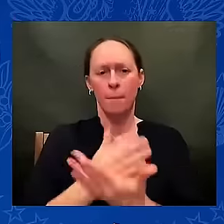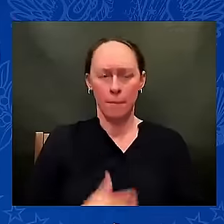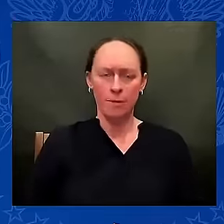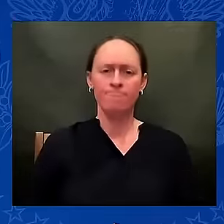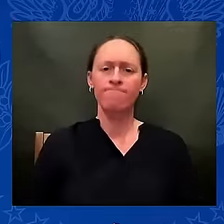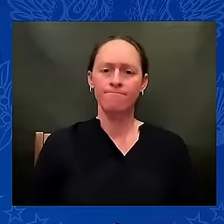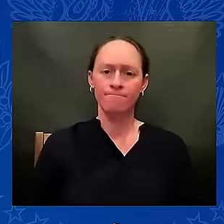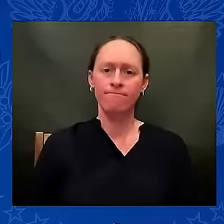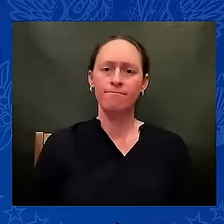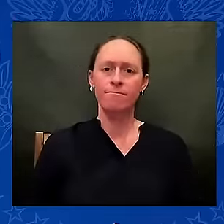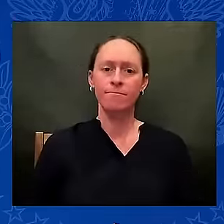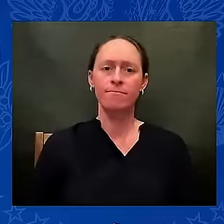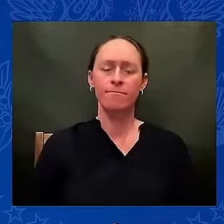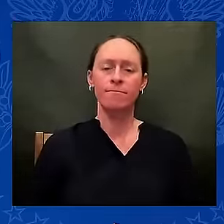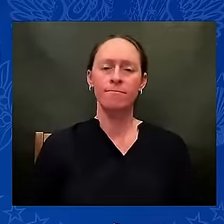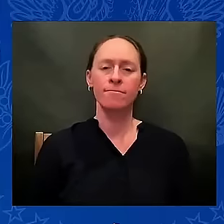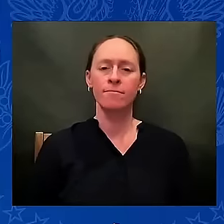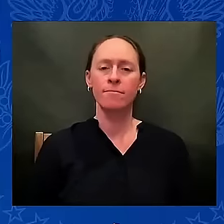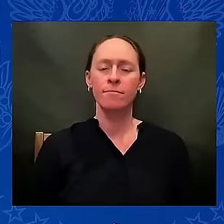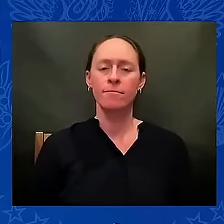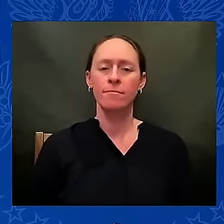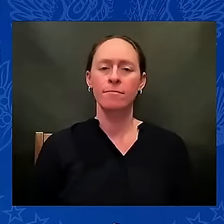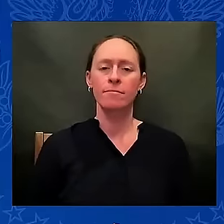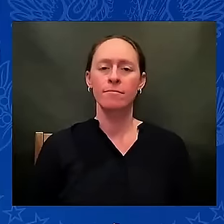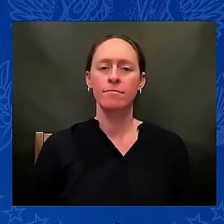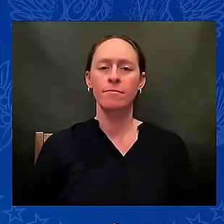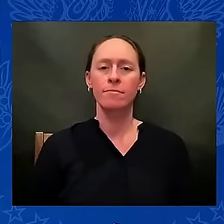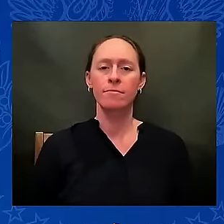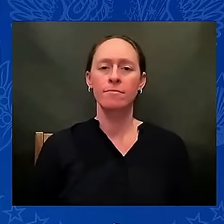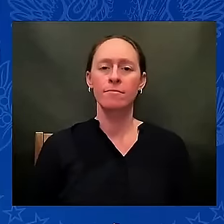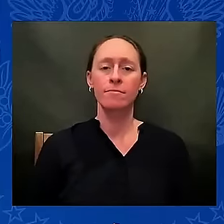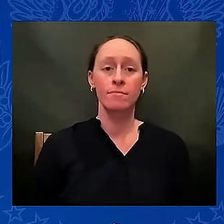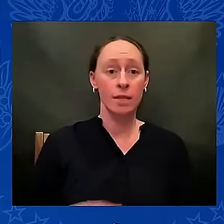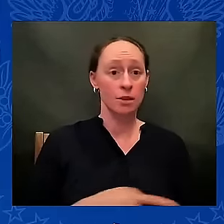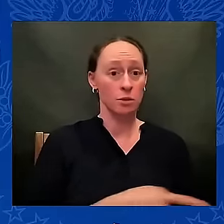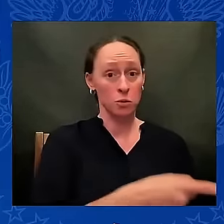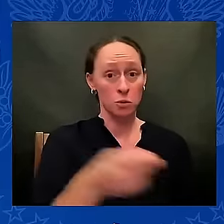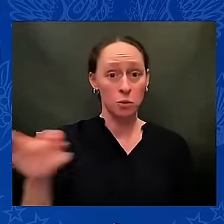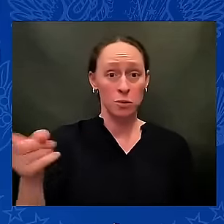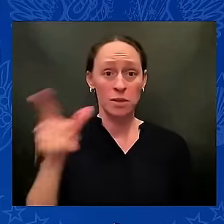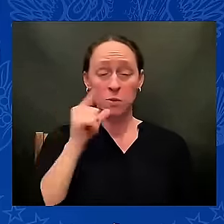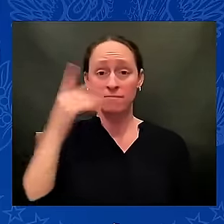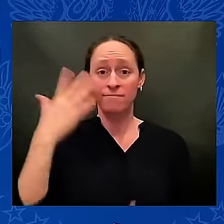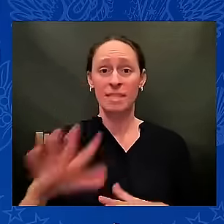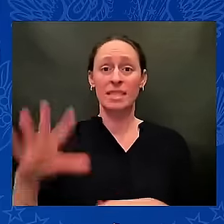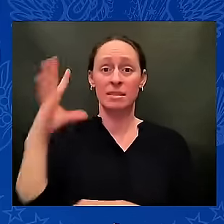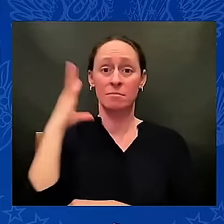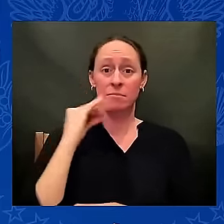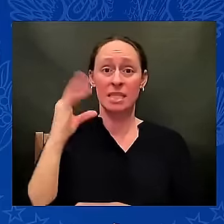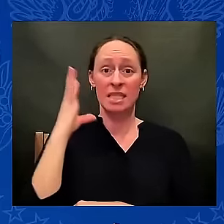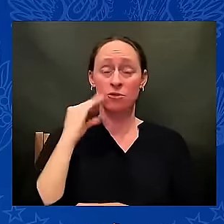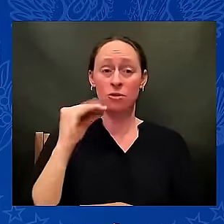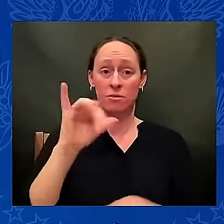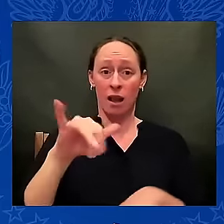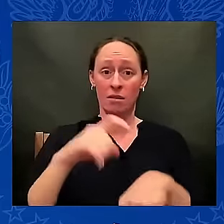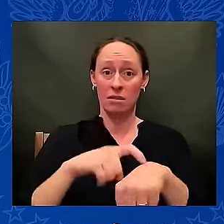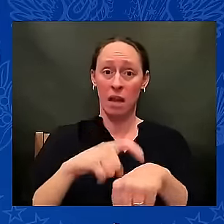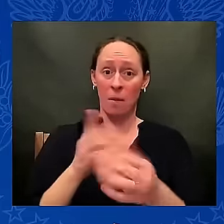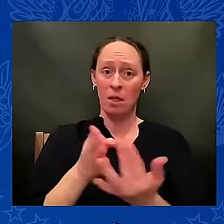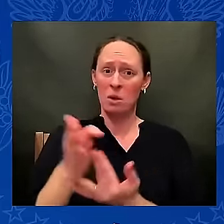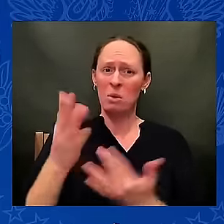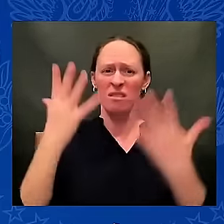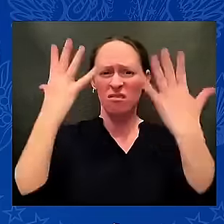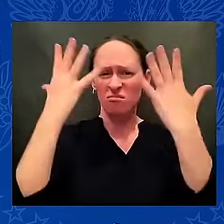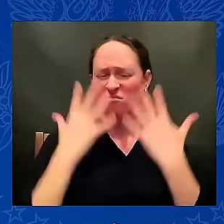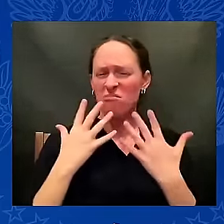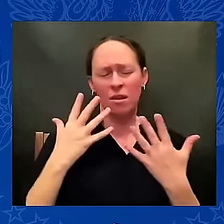For those who went through this period, it was too painful to speak of. For our nation, it was too